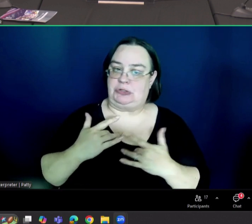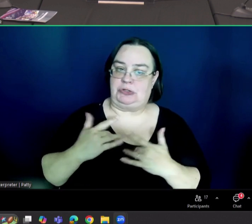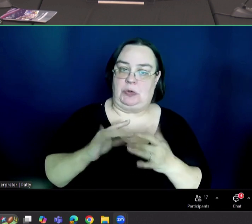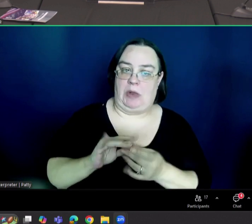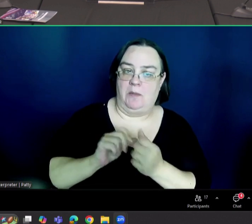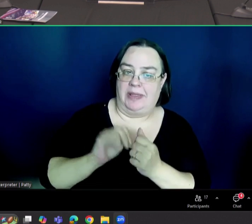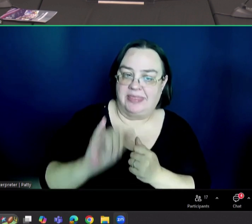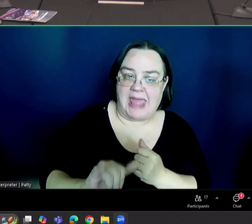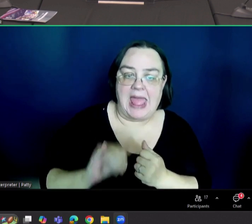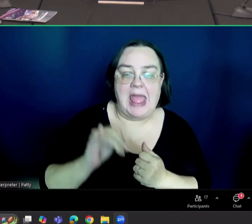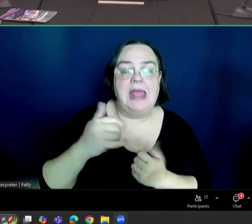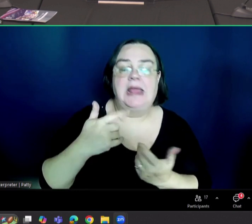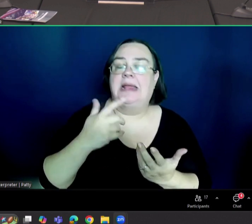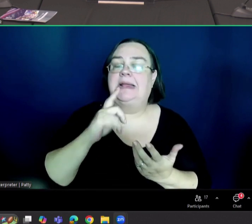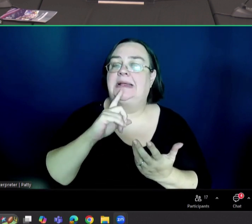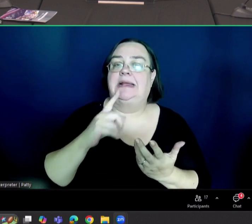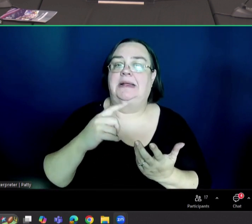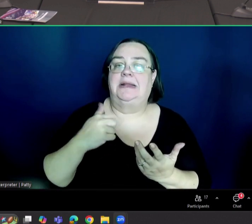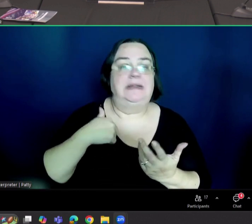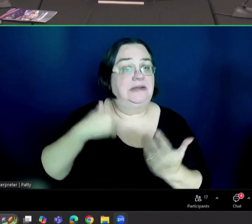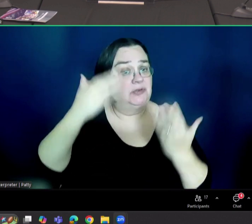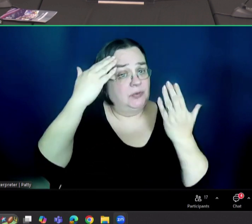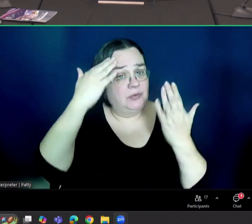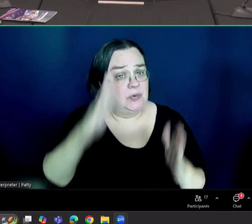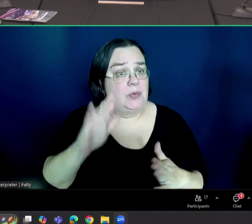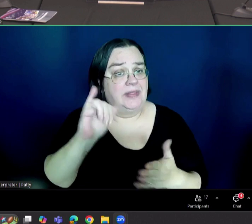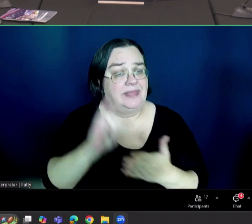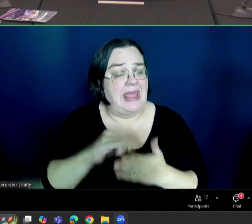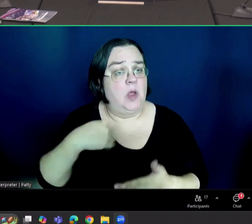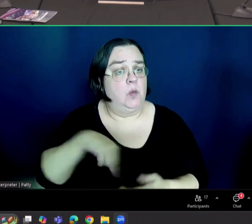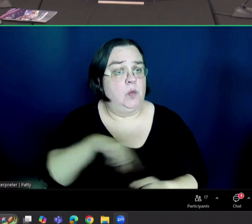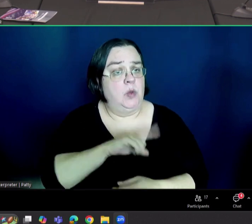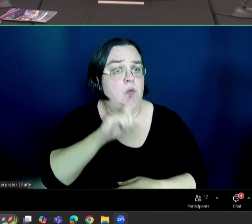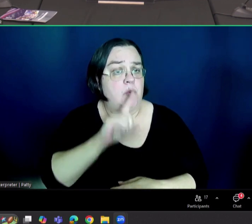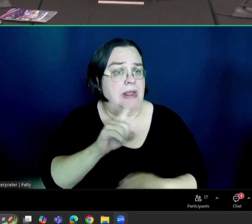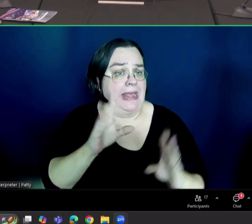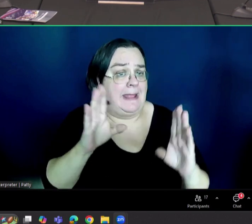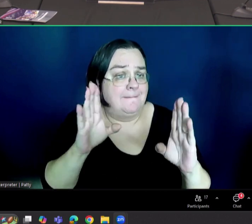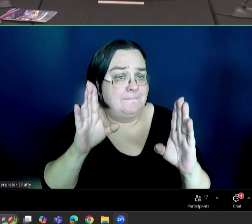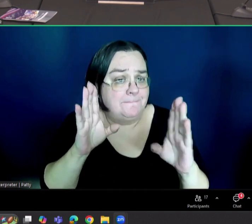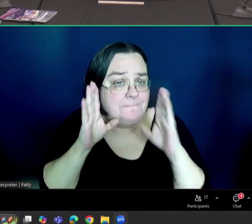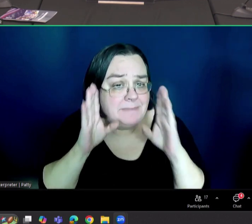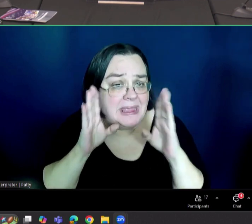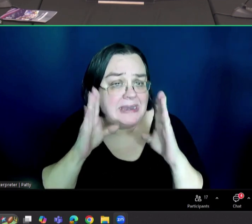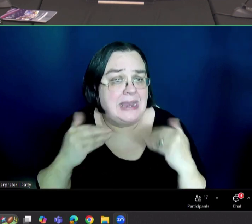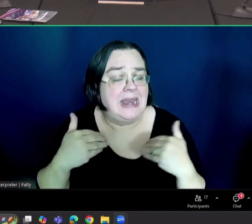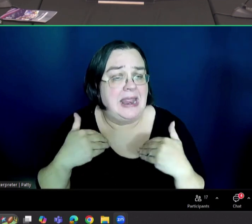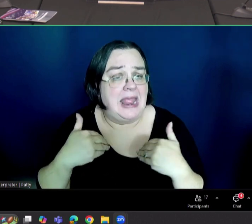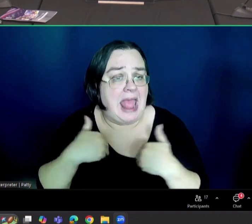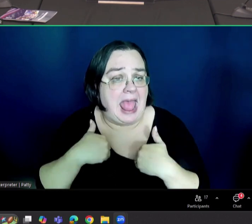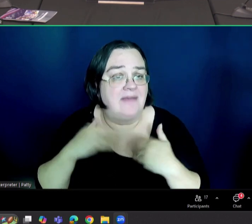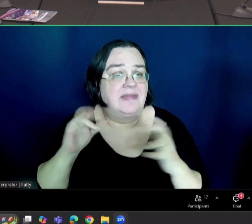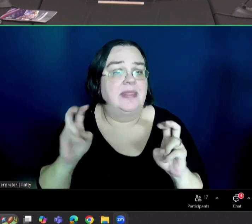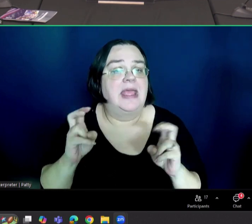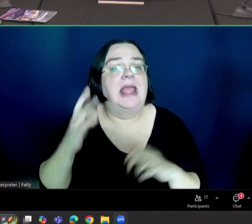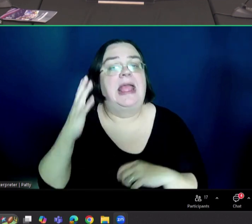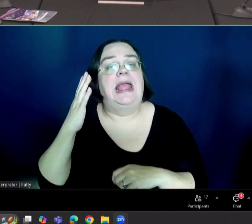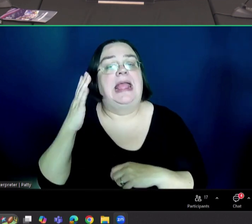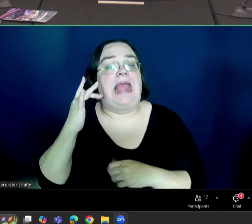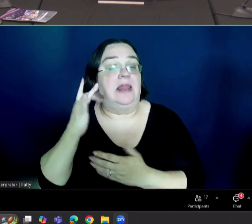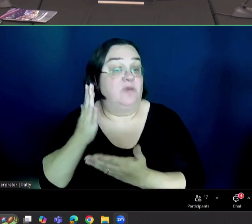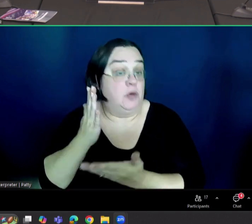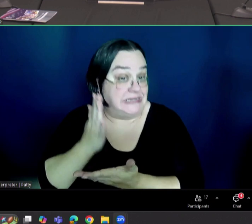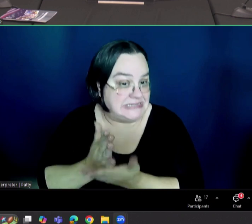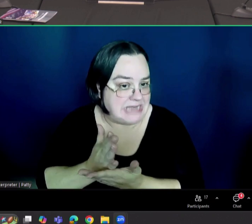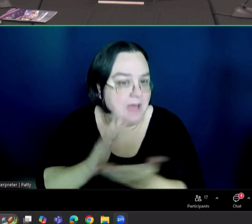know that we pay attention to people having California stops as much as we do as people speeding.